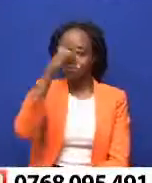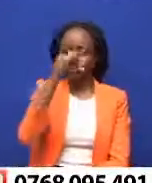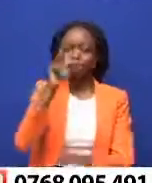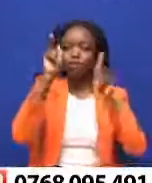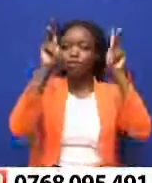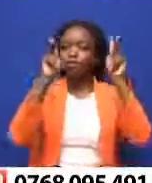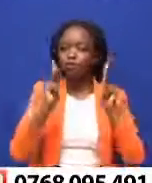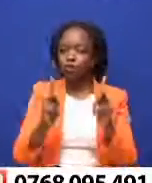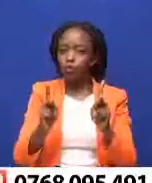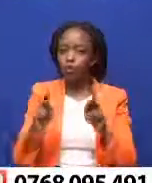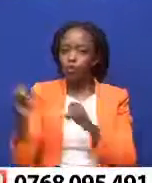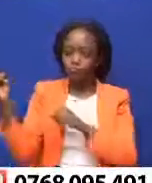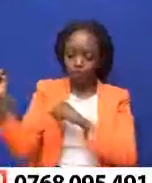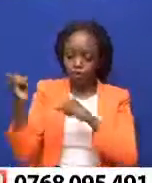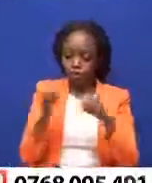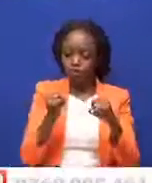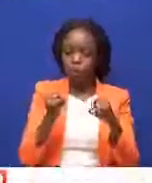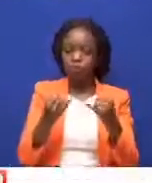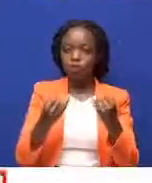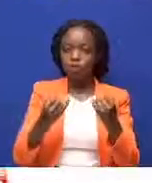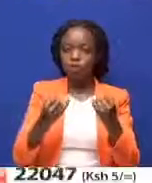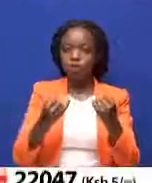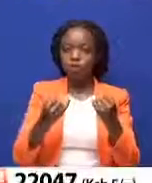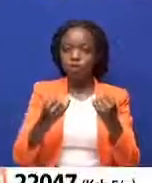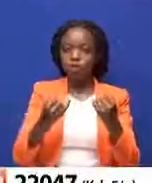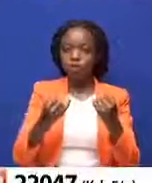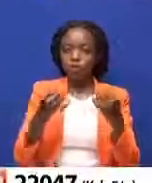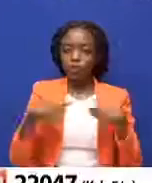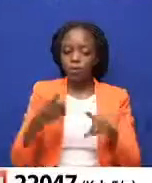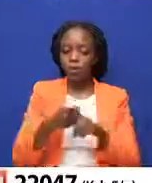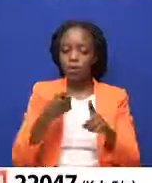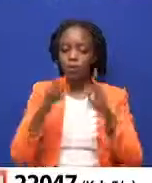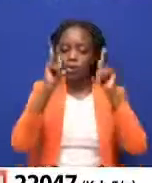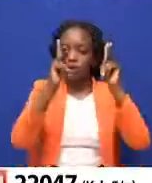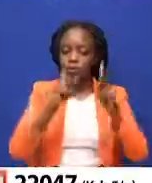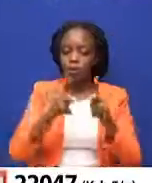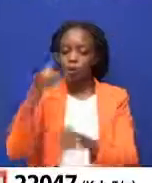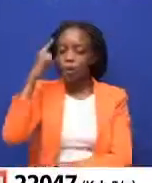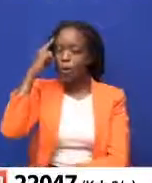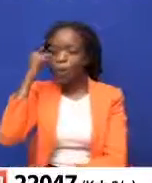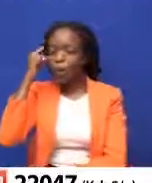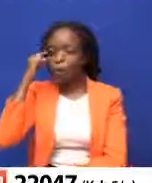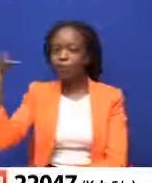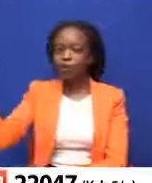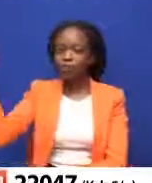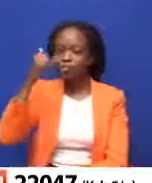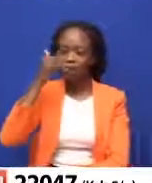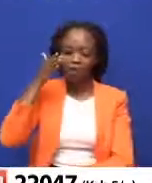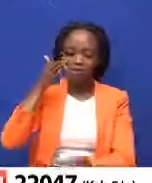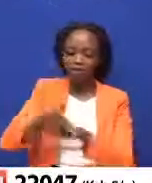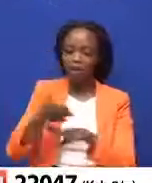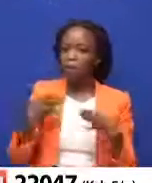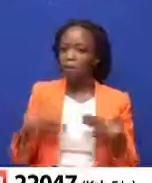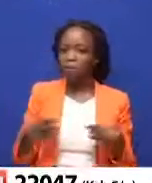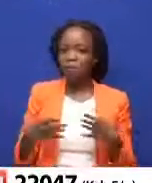bring delegates from Western Region and to fly to Mombasa to bring fake delegates? All right,